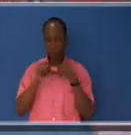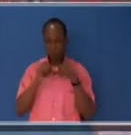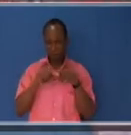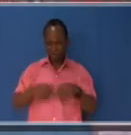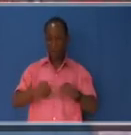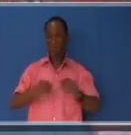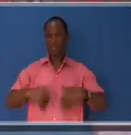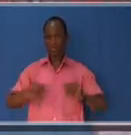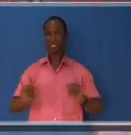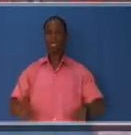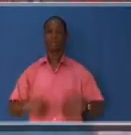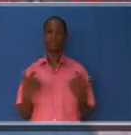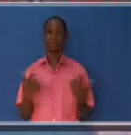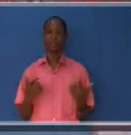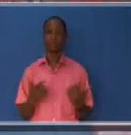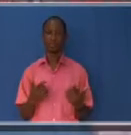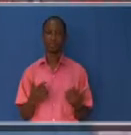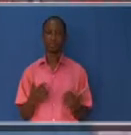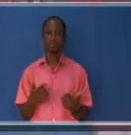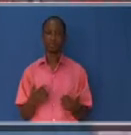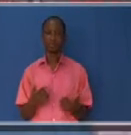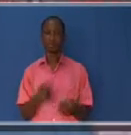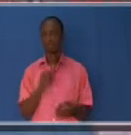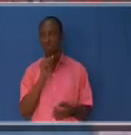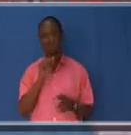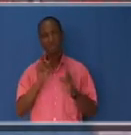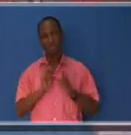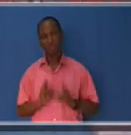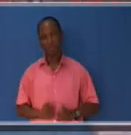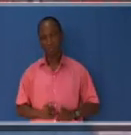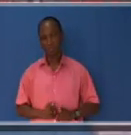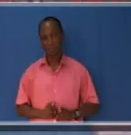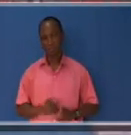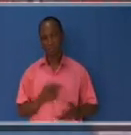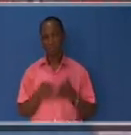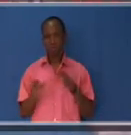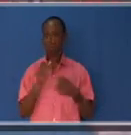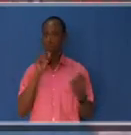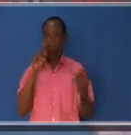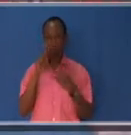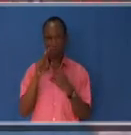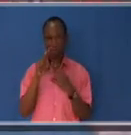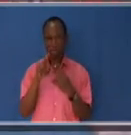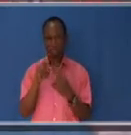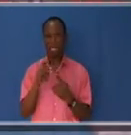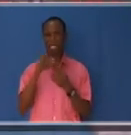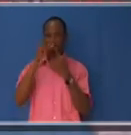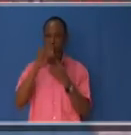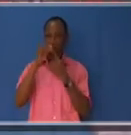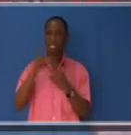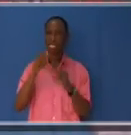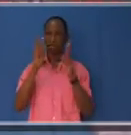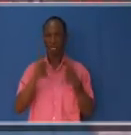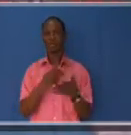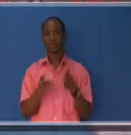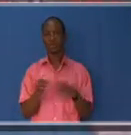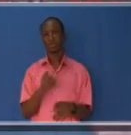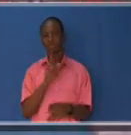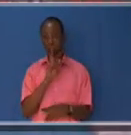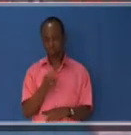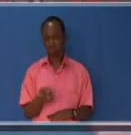Spirit continues to live. He is not a human being. He is not a human prophet. He is a divine person. He